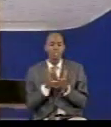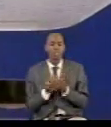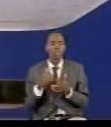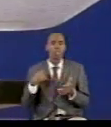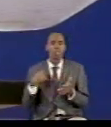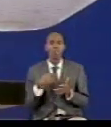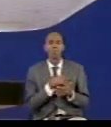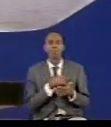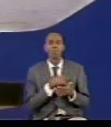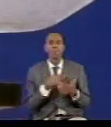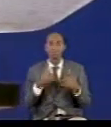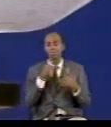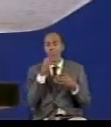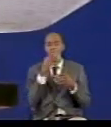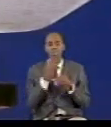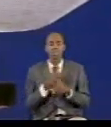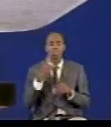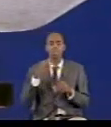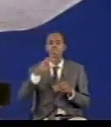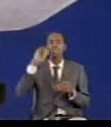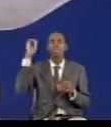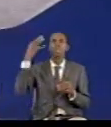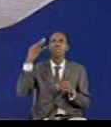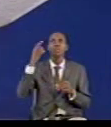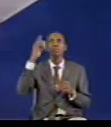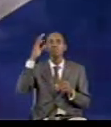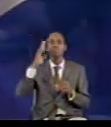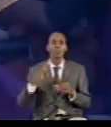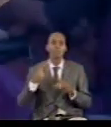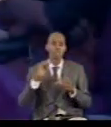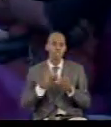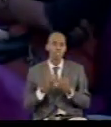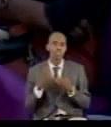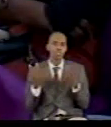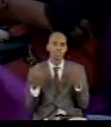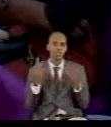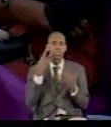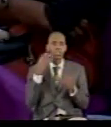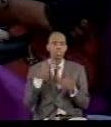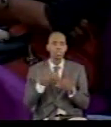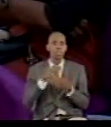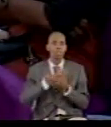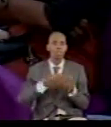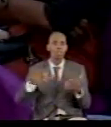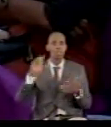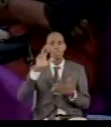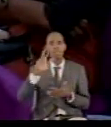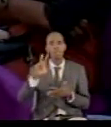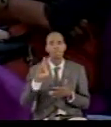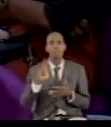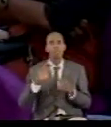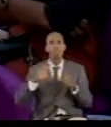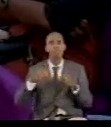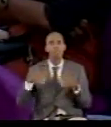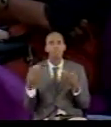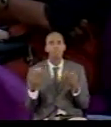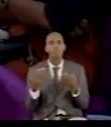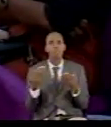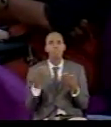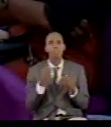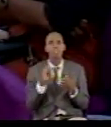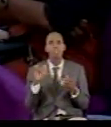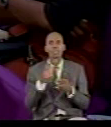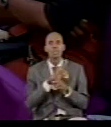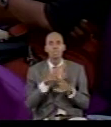God in vain. Look at verse 3. In verse 3, he tells us there, giving no offense